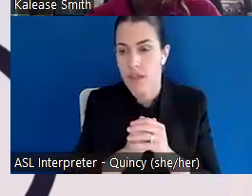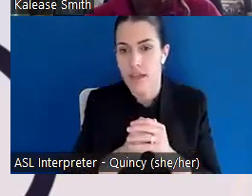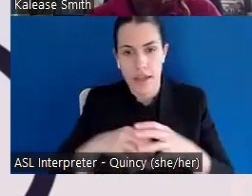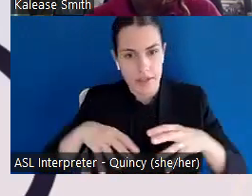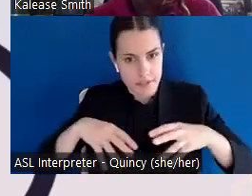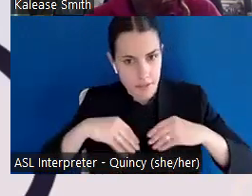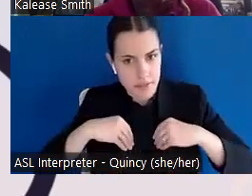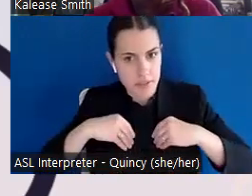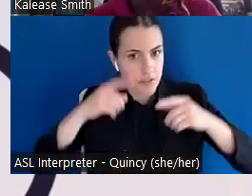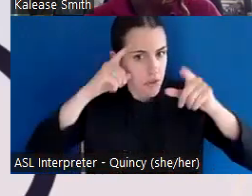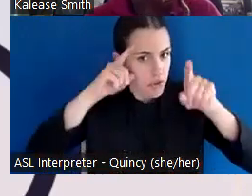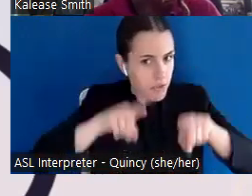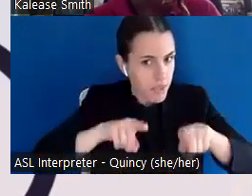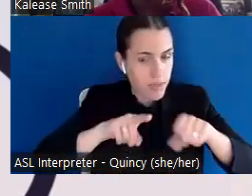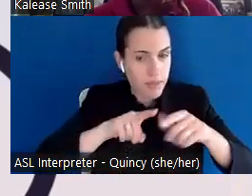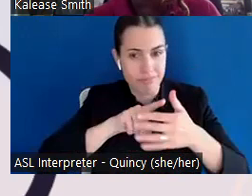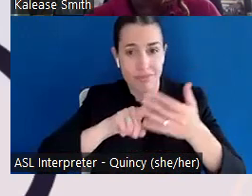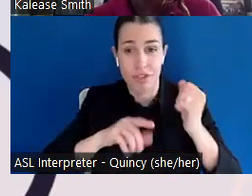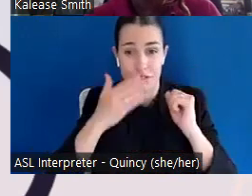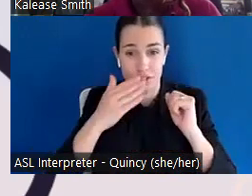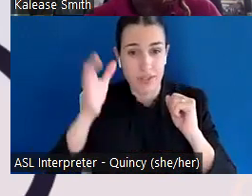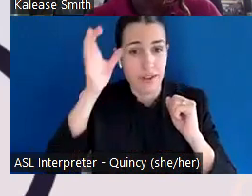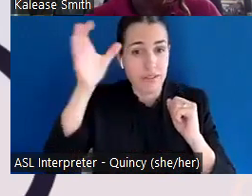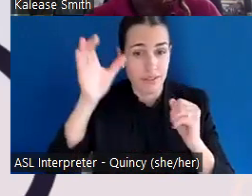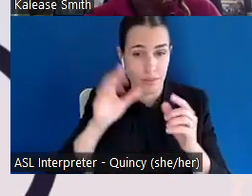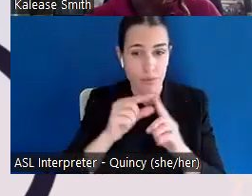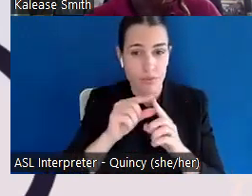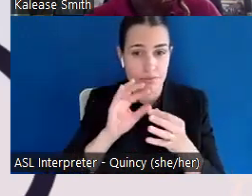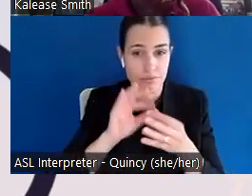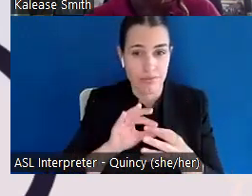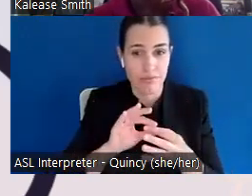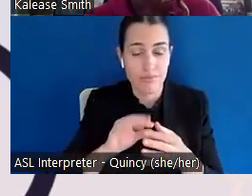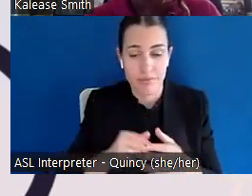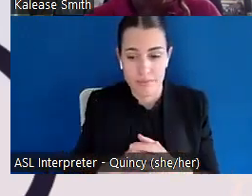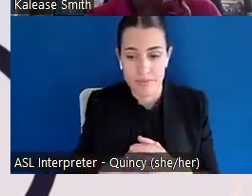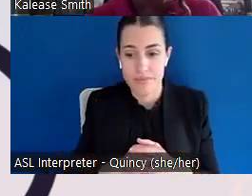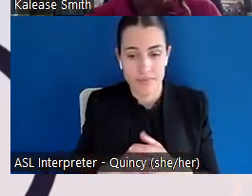acceptance, agreement. These are all great. Feel free to continue to submit in the chat.